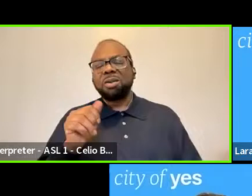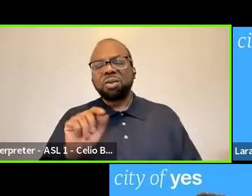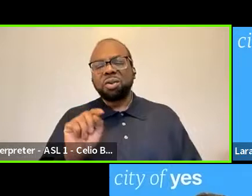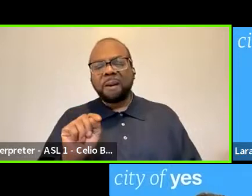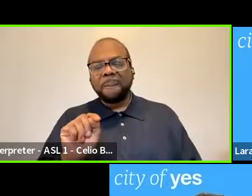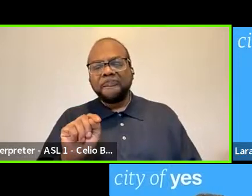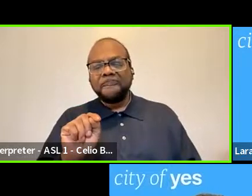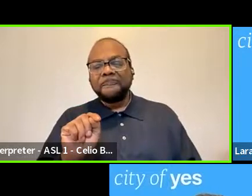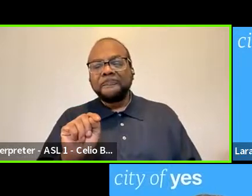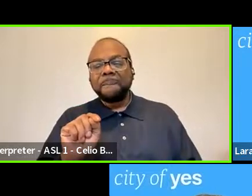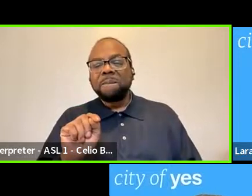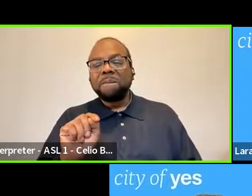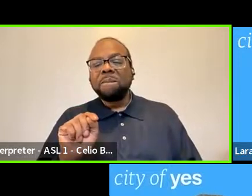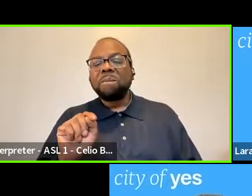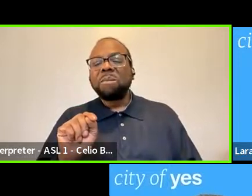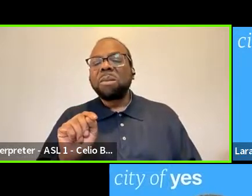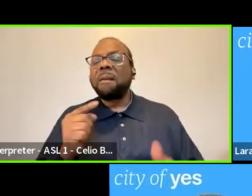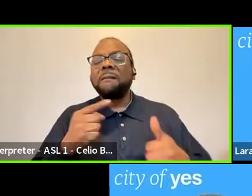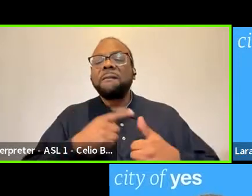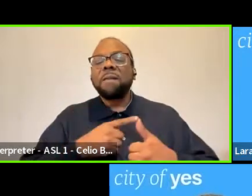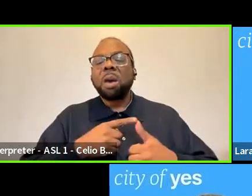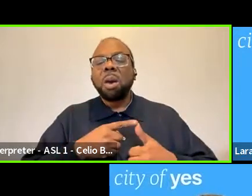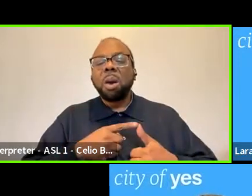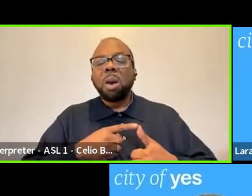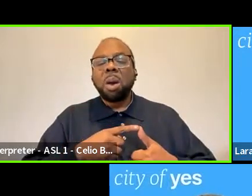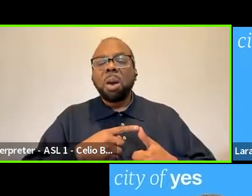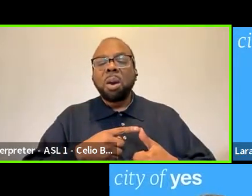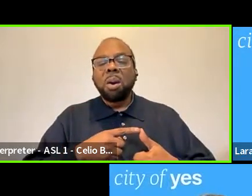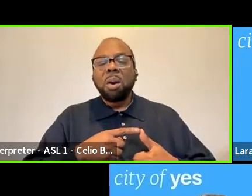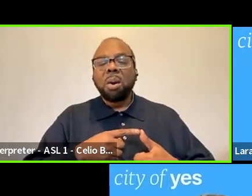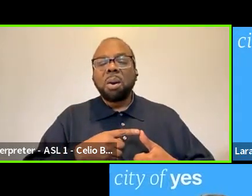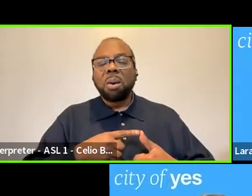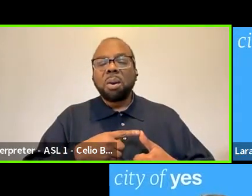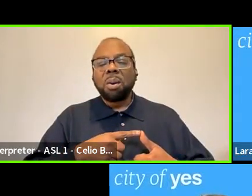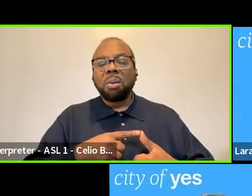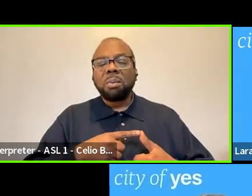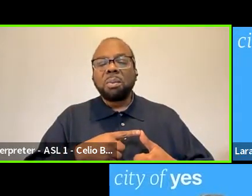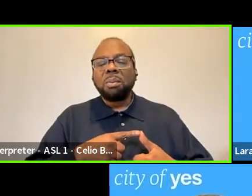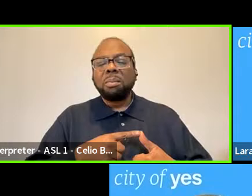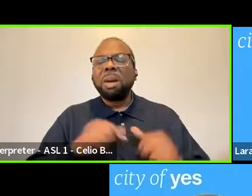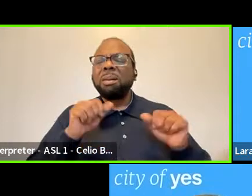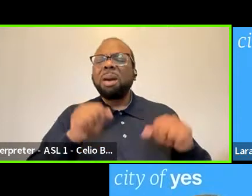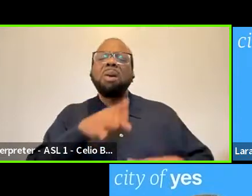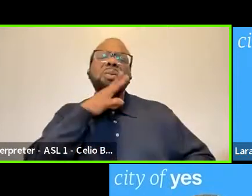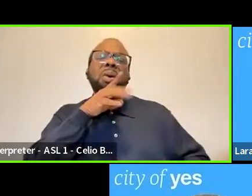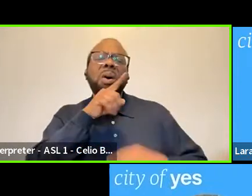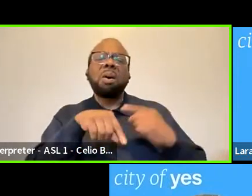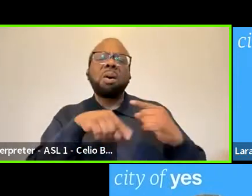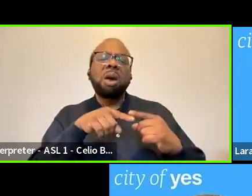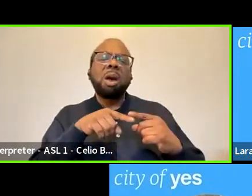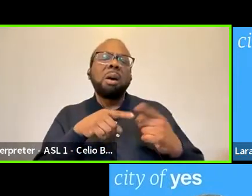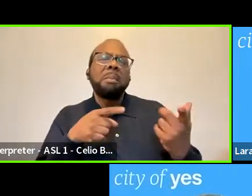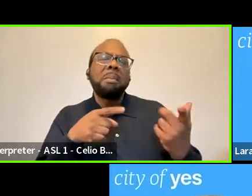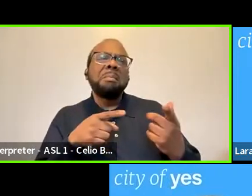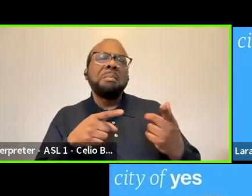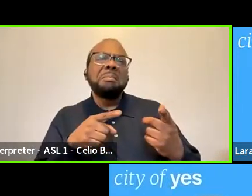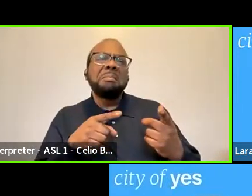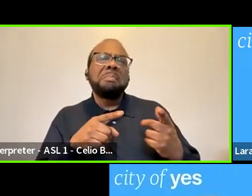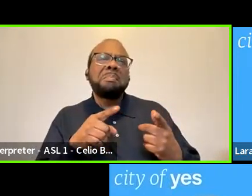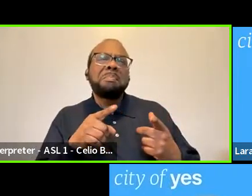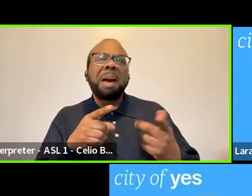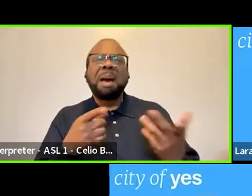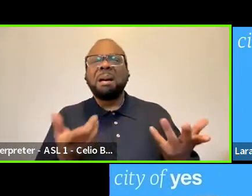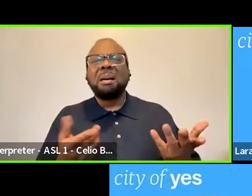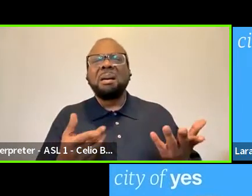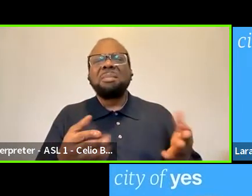So the first question to you all and is, can you speak about a critique of this proposal that's only a giveaway